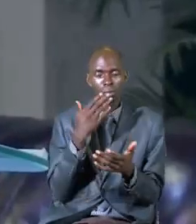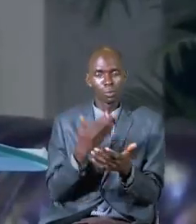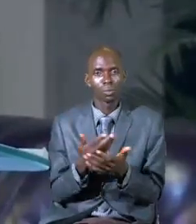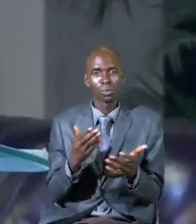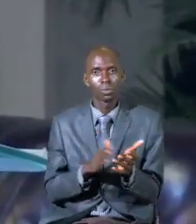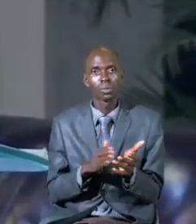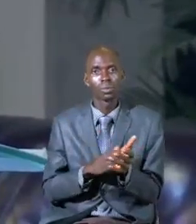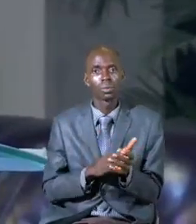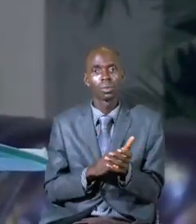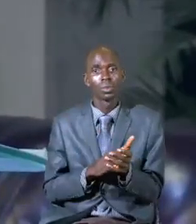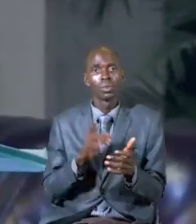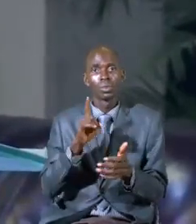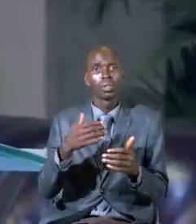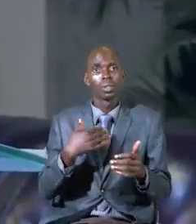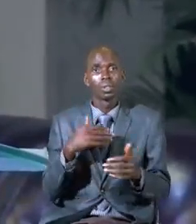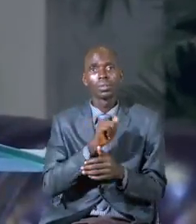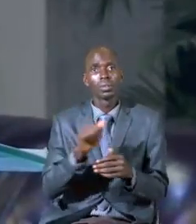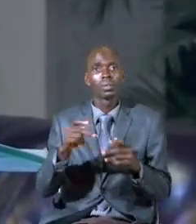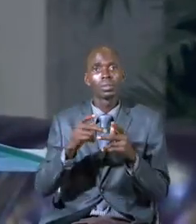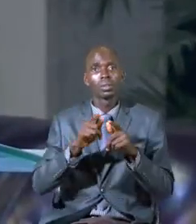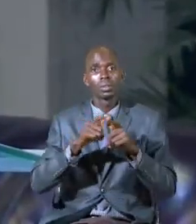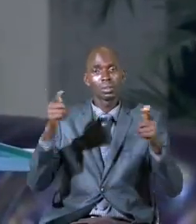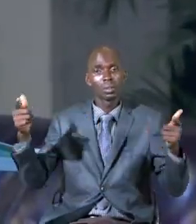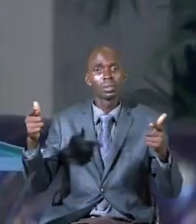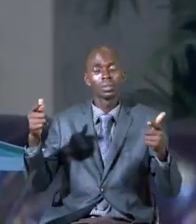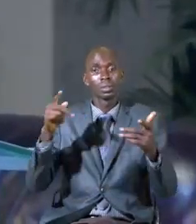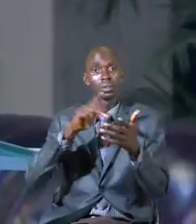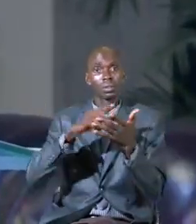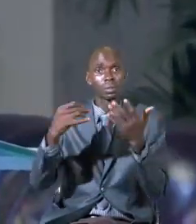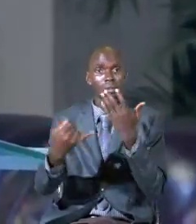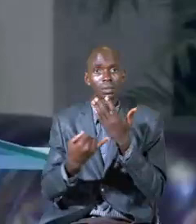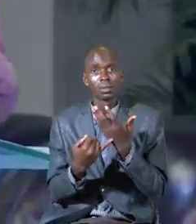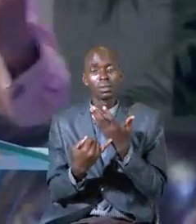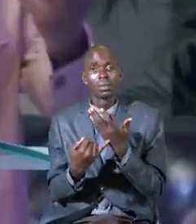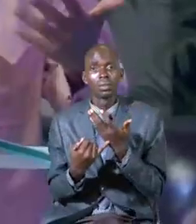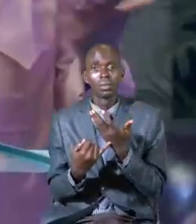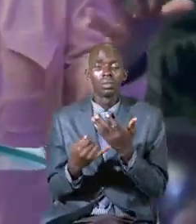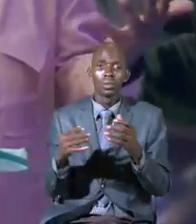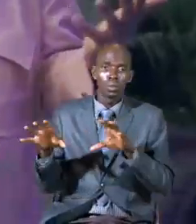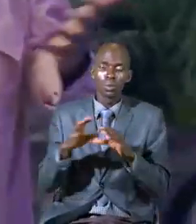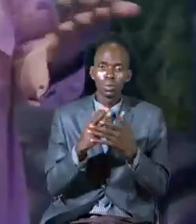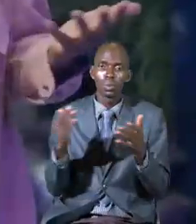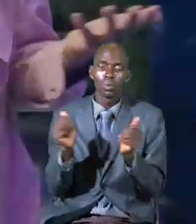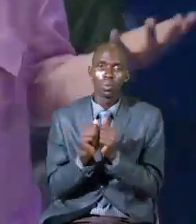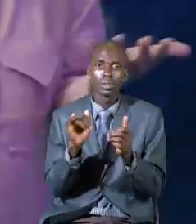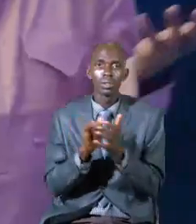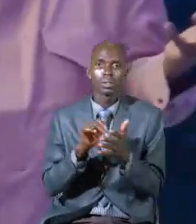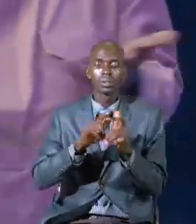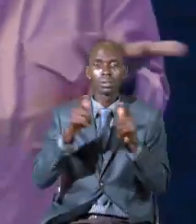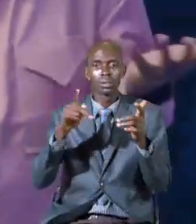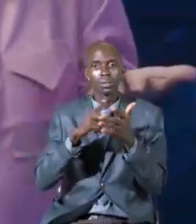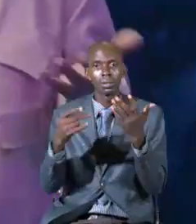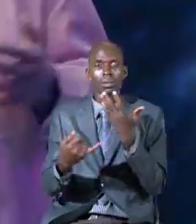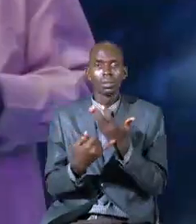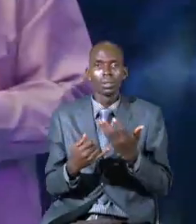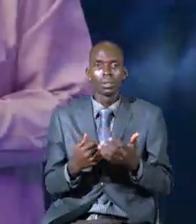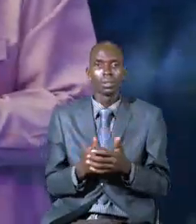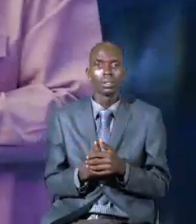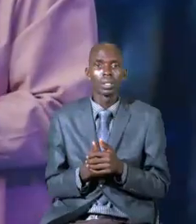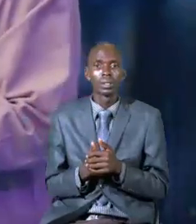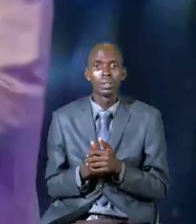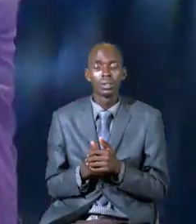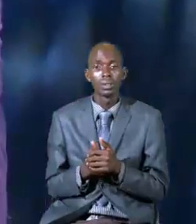Do something for that project. You see, the talk of the mouth will not make any